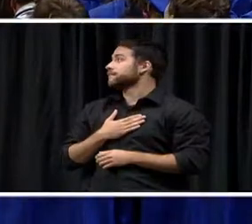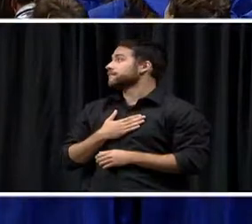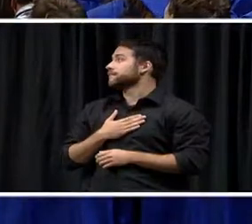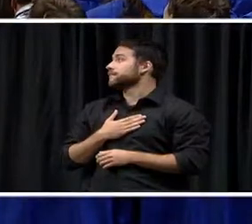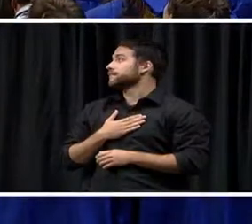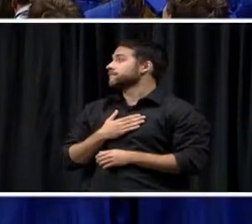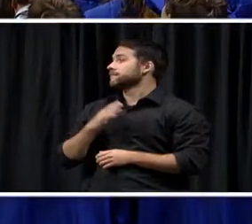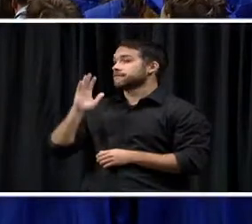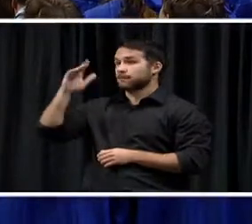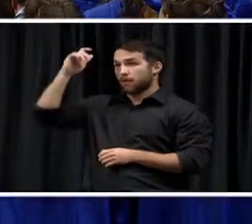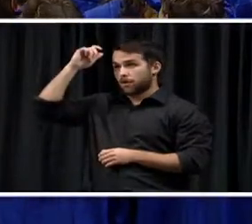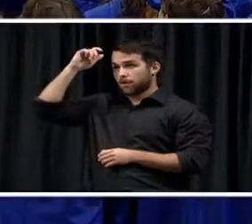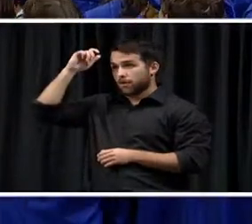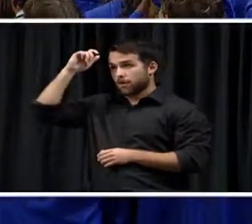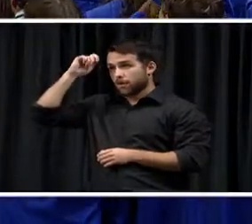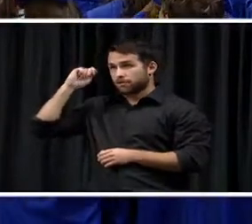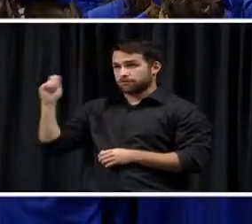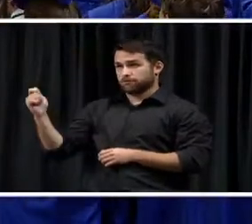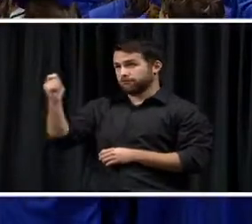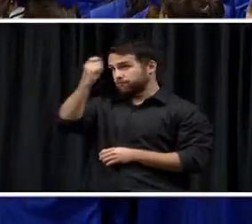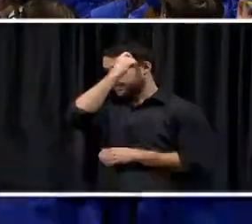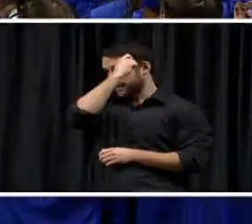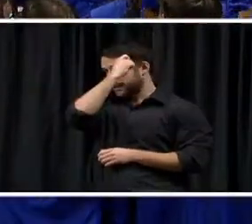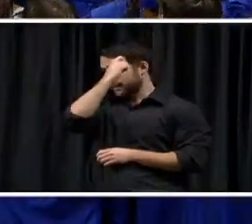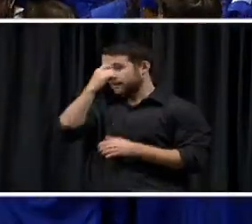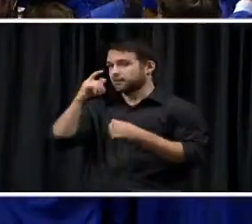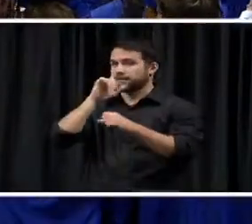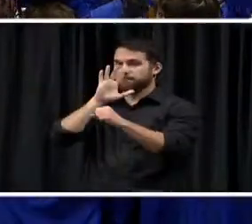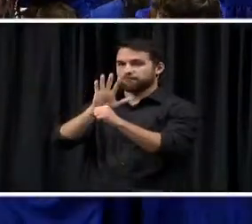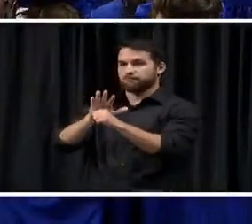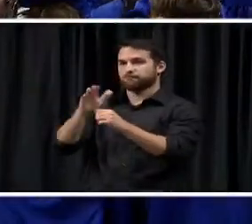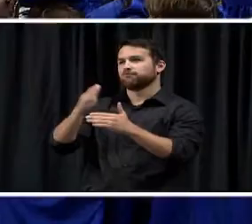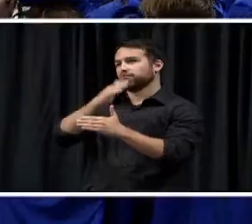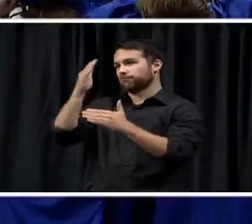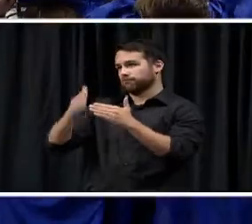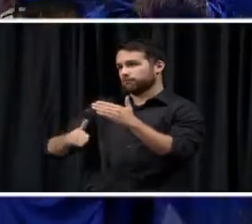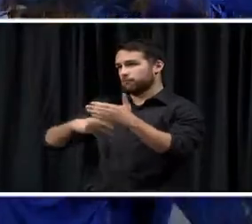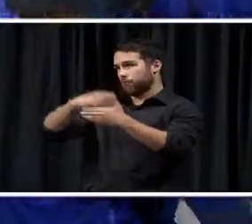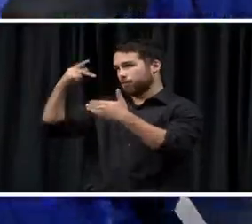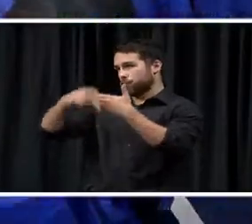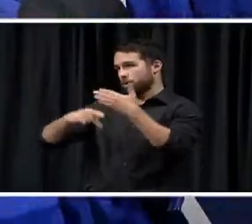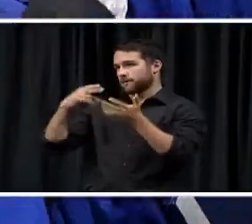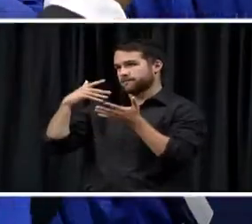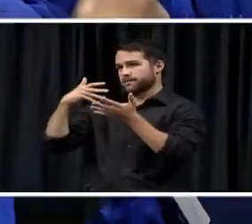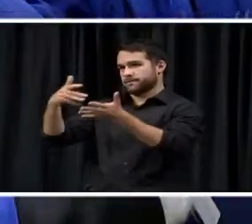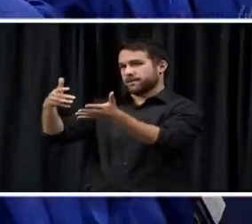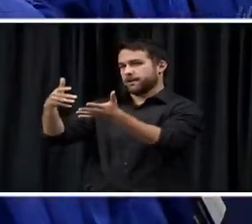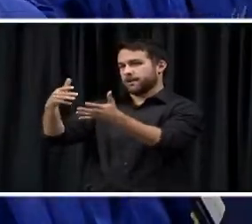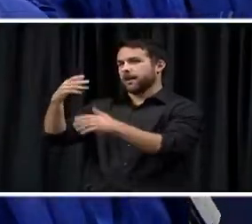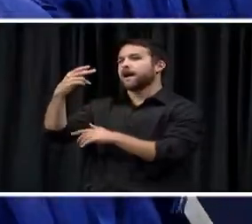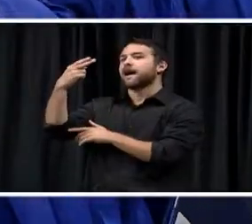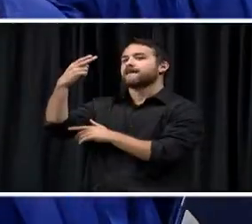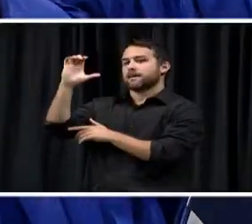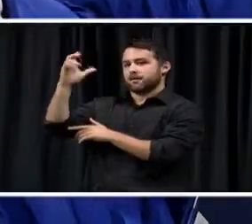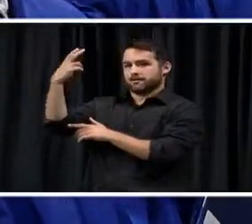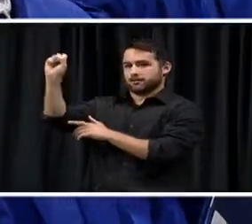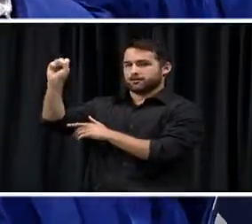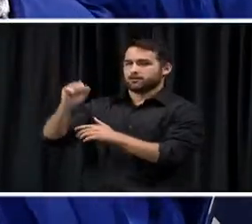move your tassels to the left to confirm you have completed the program of studies at Henry Clay High